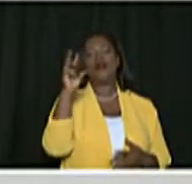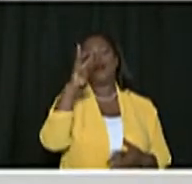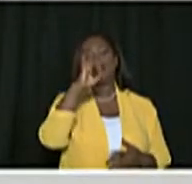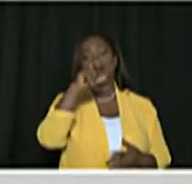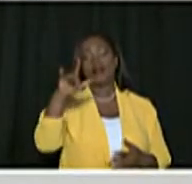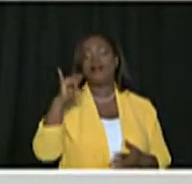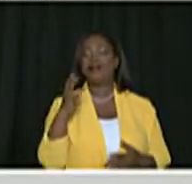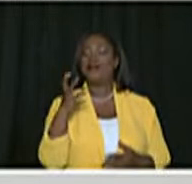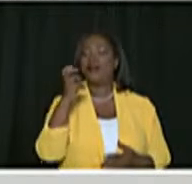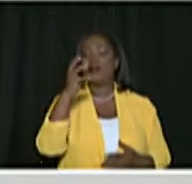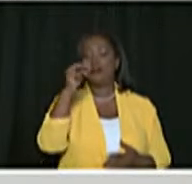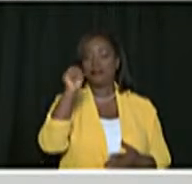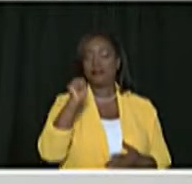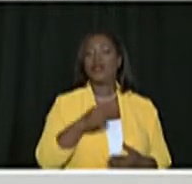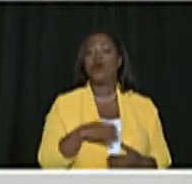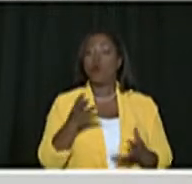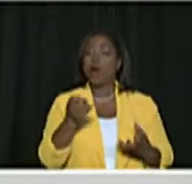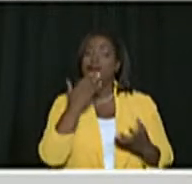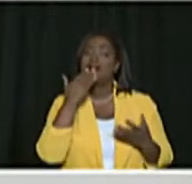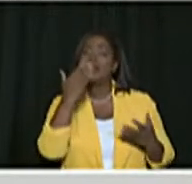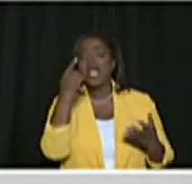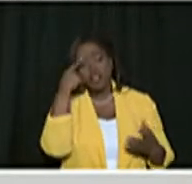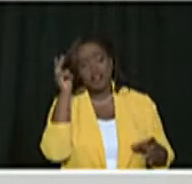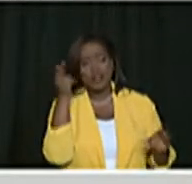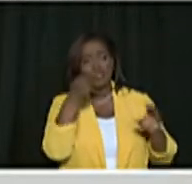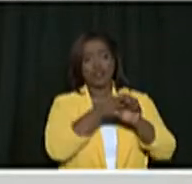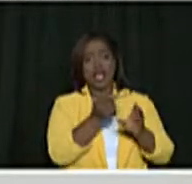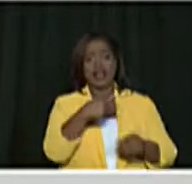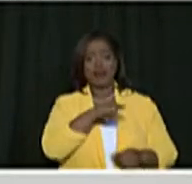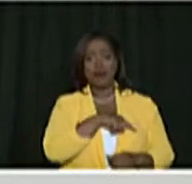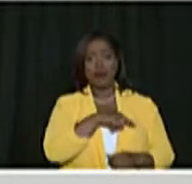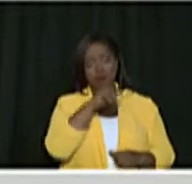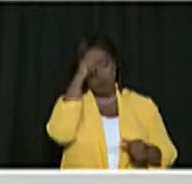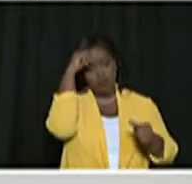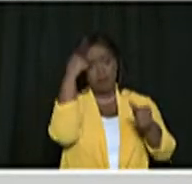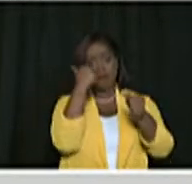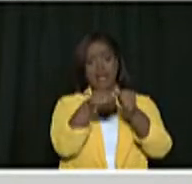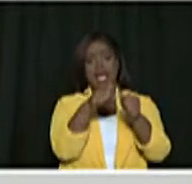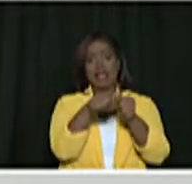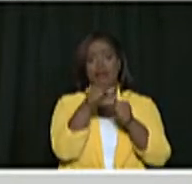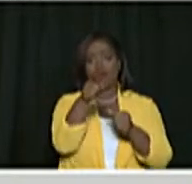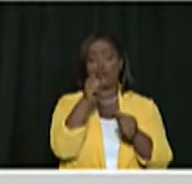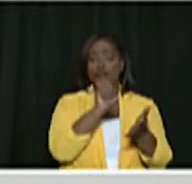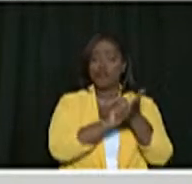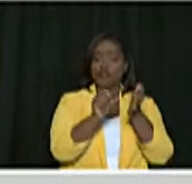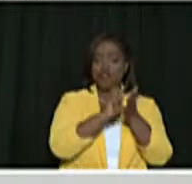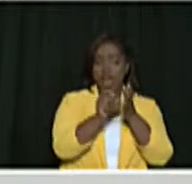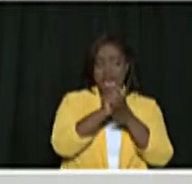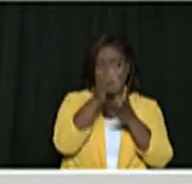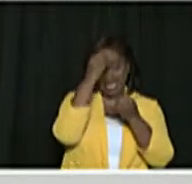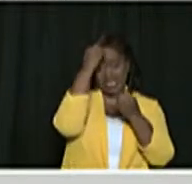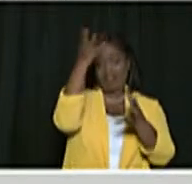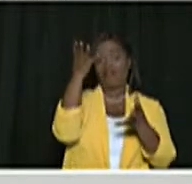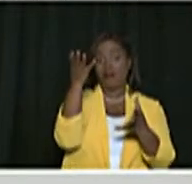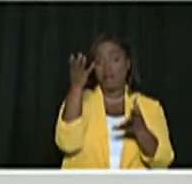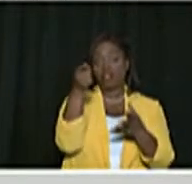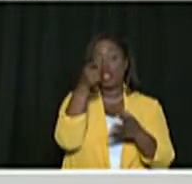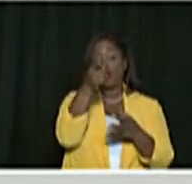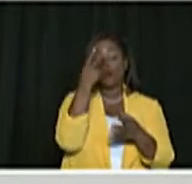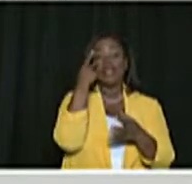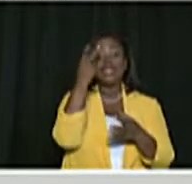much for joining us, and we want to remind you to write down the information that you're seeing on